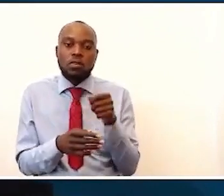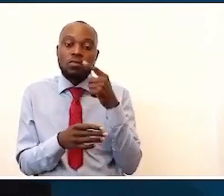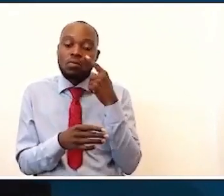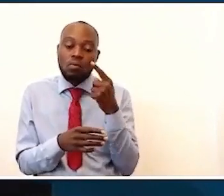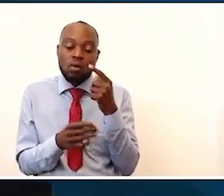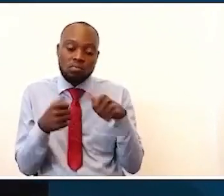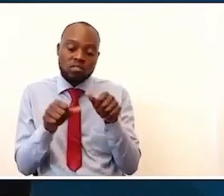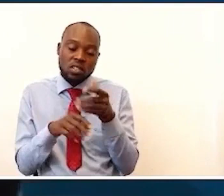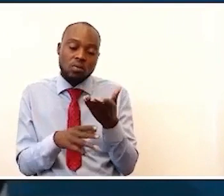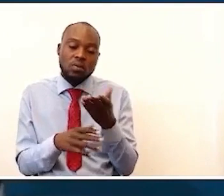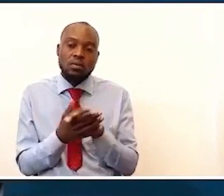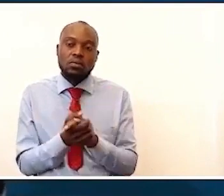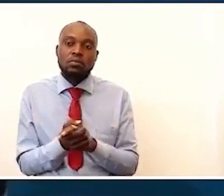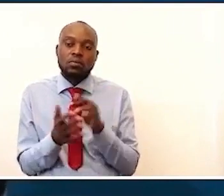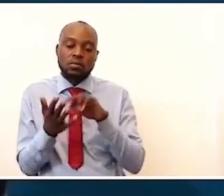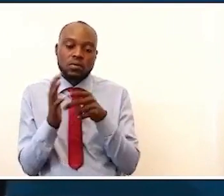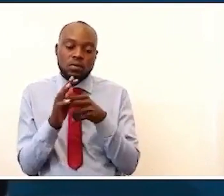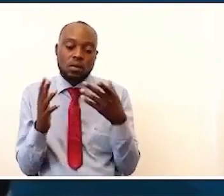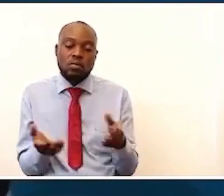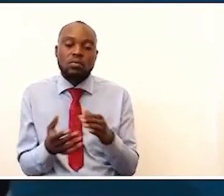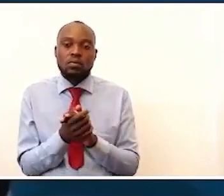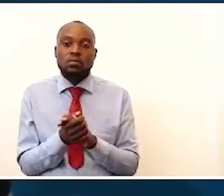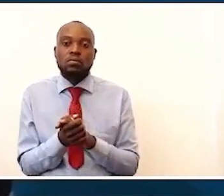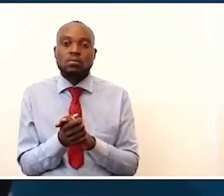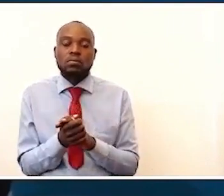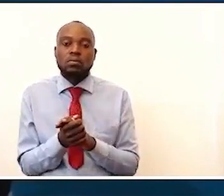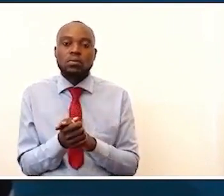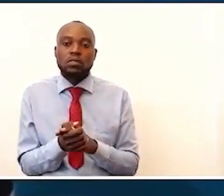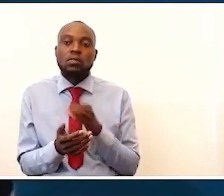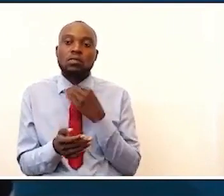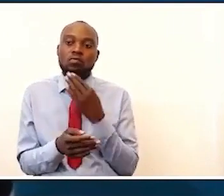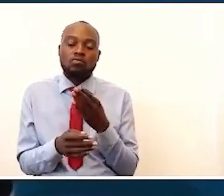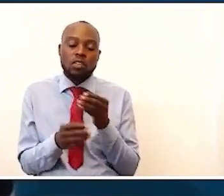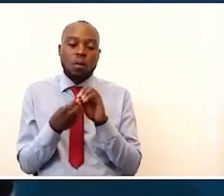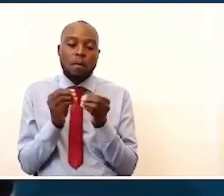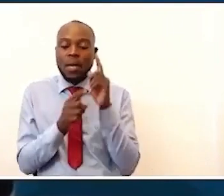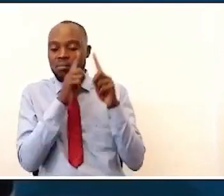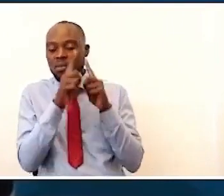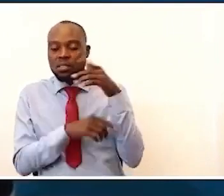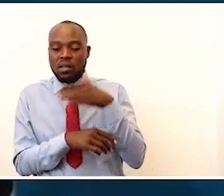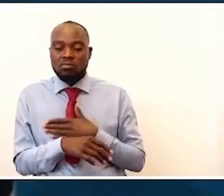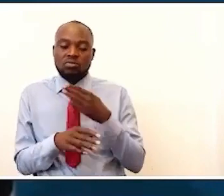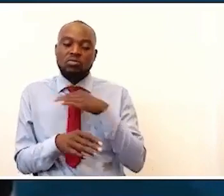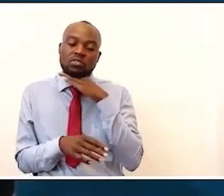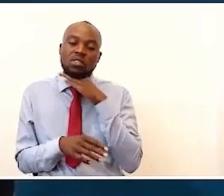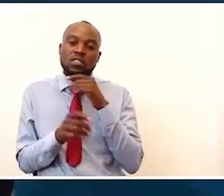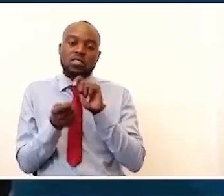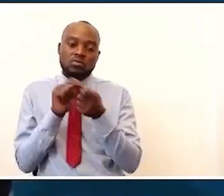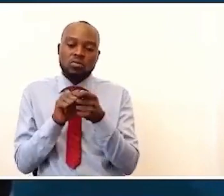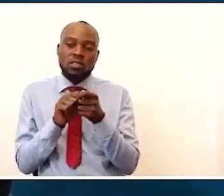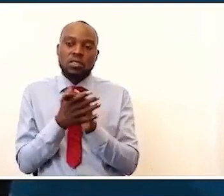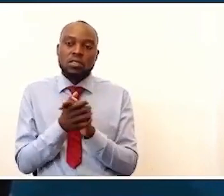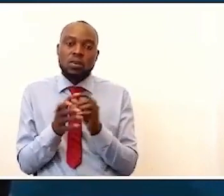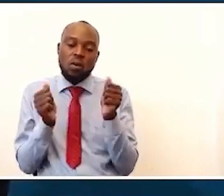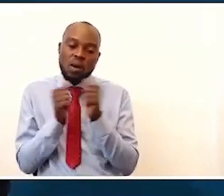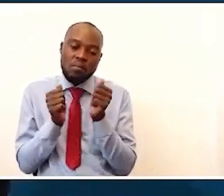that we really need to emancipate ourselves and our thinking in order to be able to change the status quo, especially when